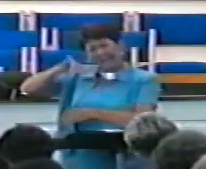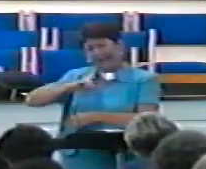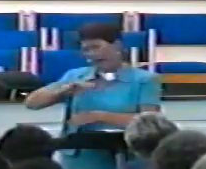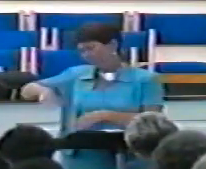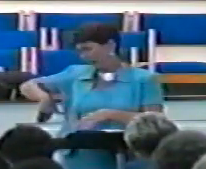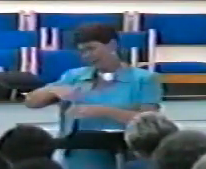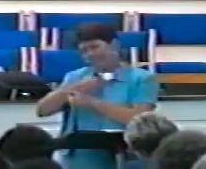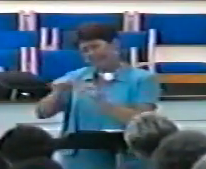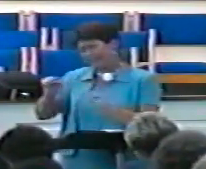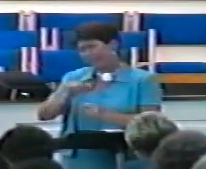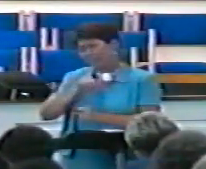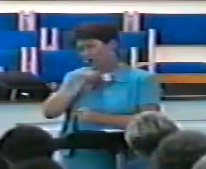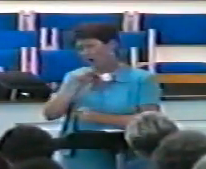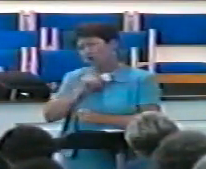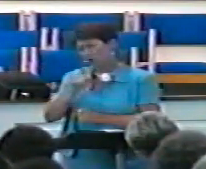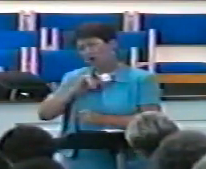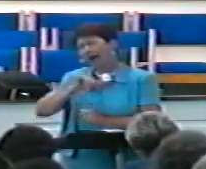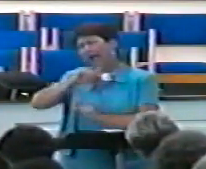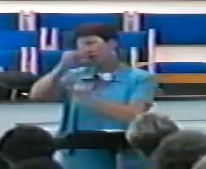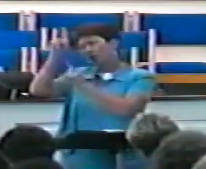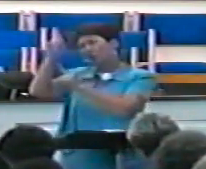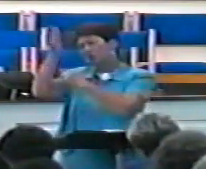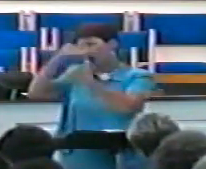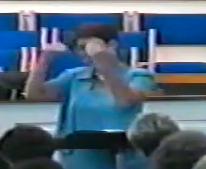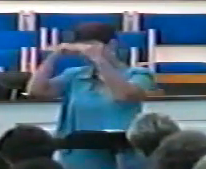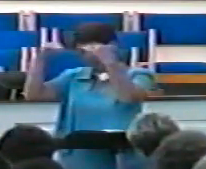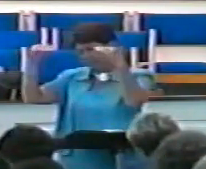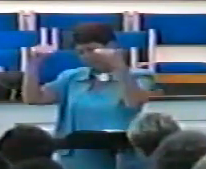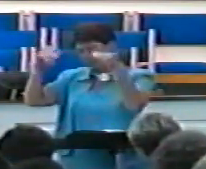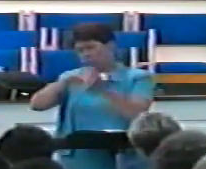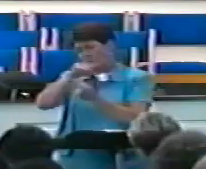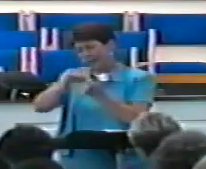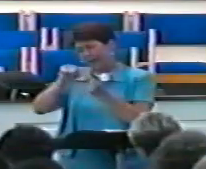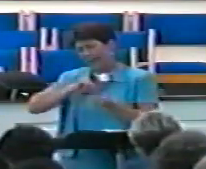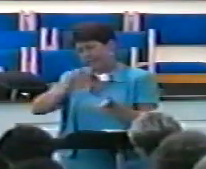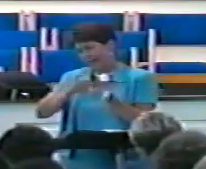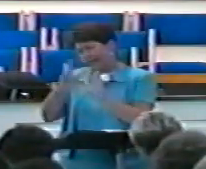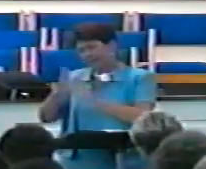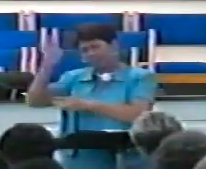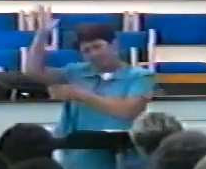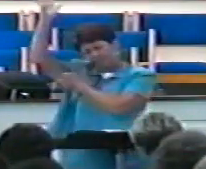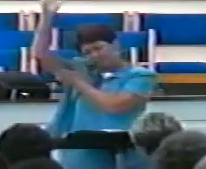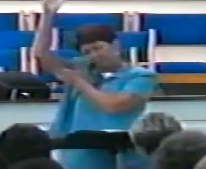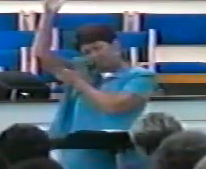me. Lift your hand up. Let me pray for you. Would there be any here this morning?